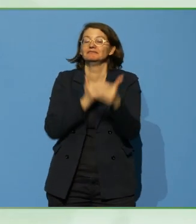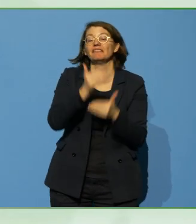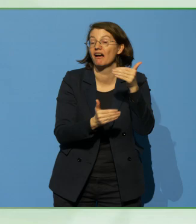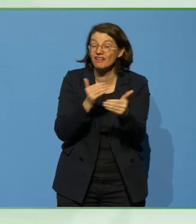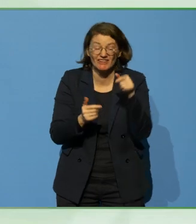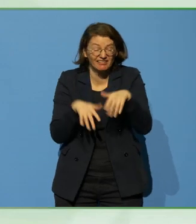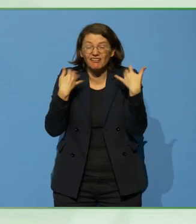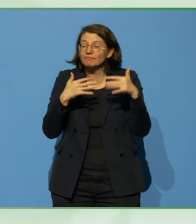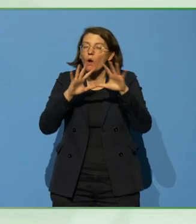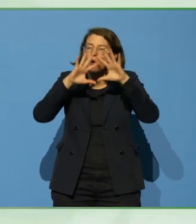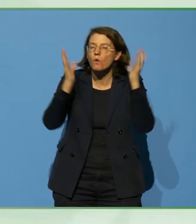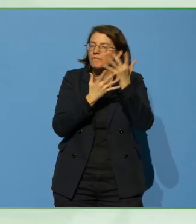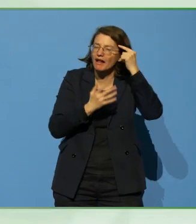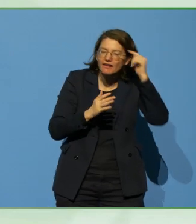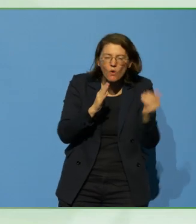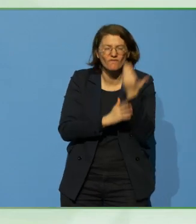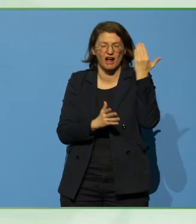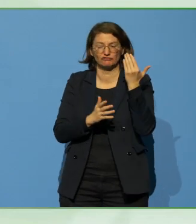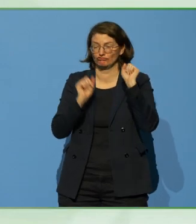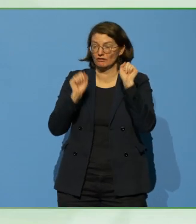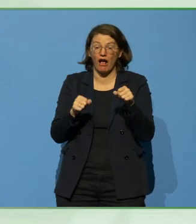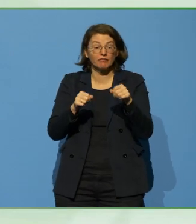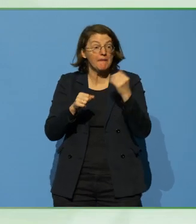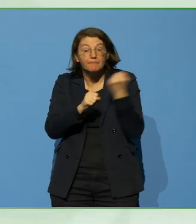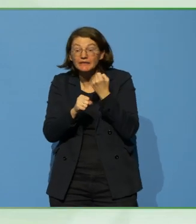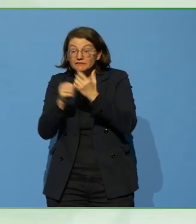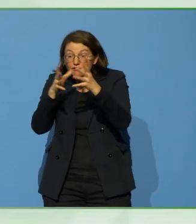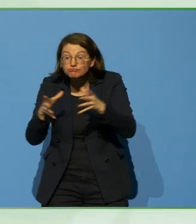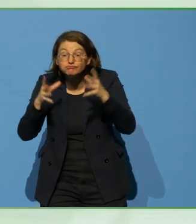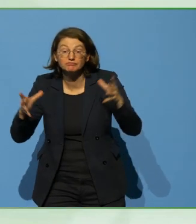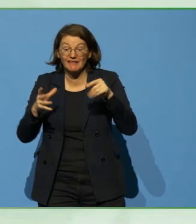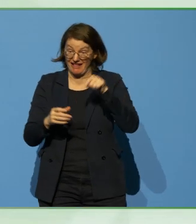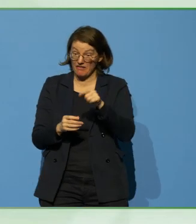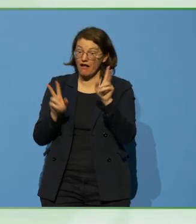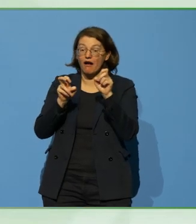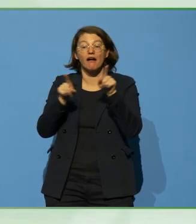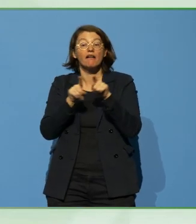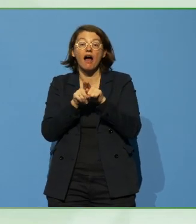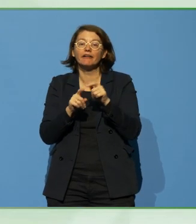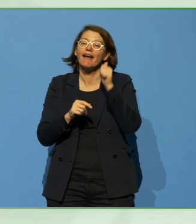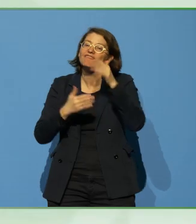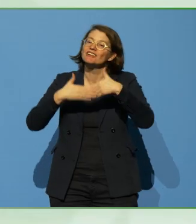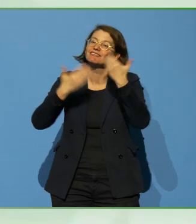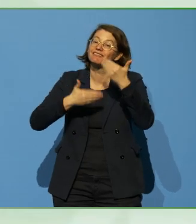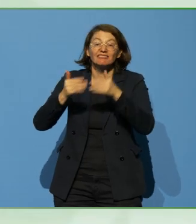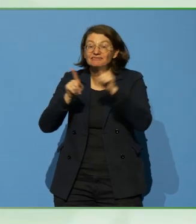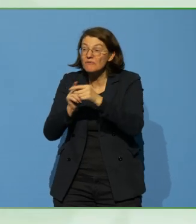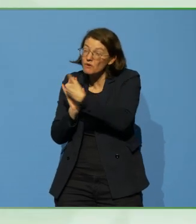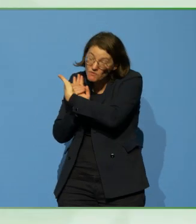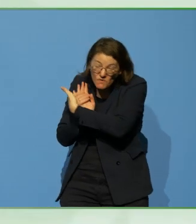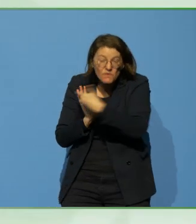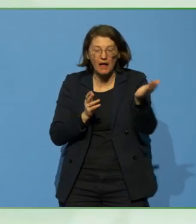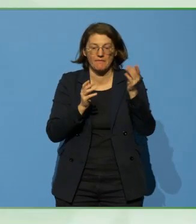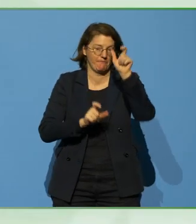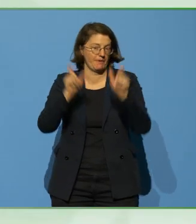disabilities. Thank you so much. Brilliant. And there's so many, just, between what you've both said there as well, the number of